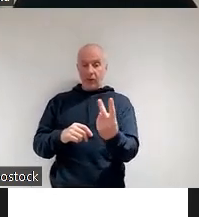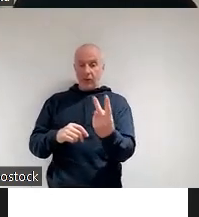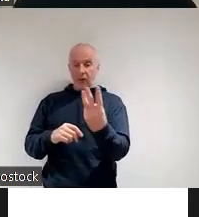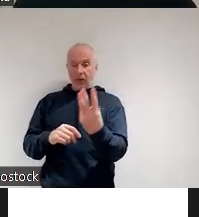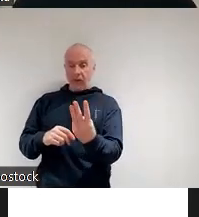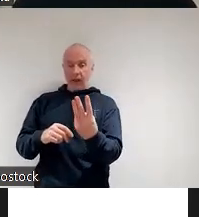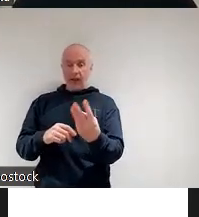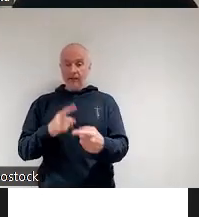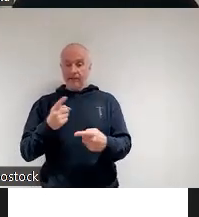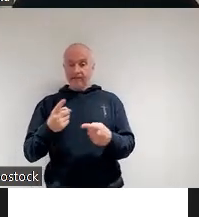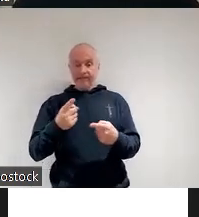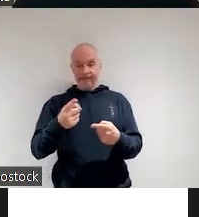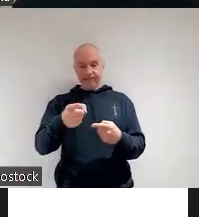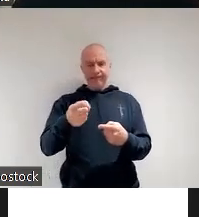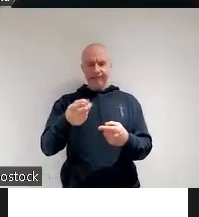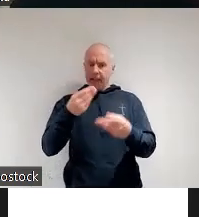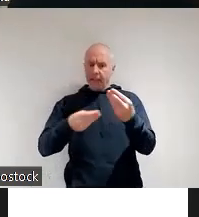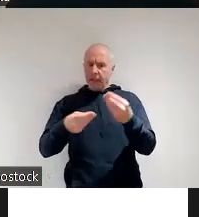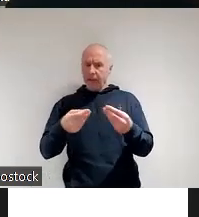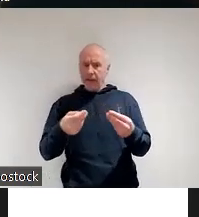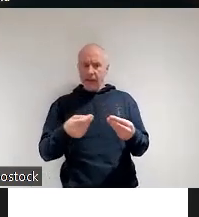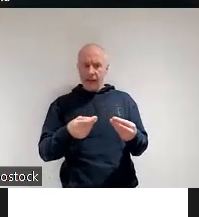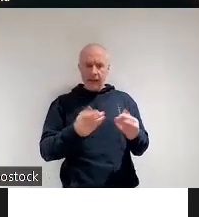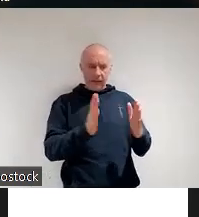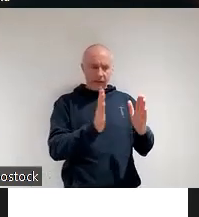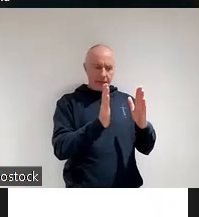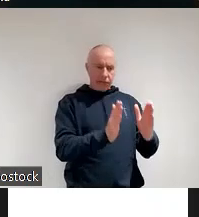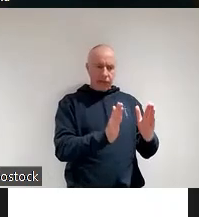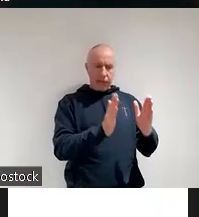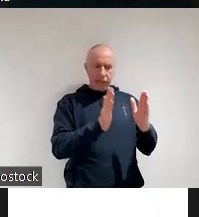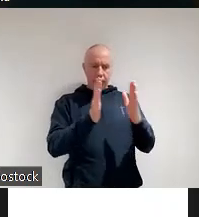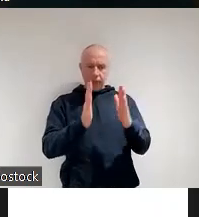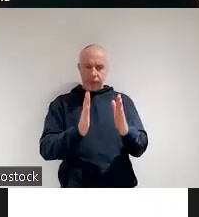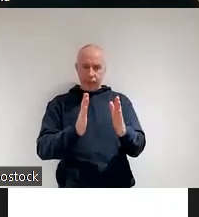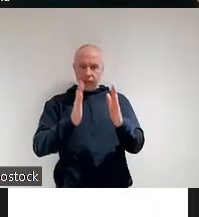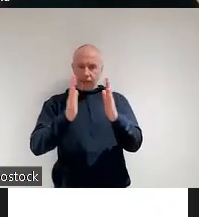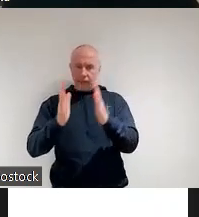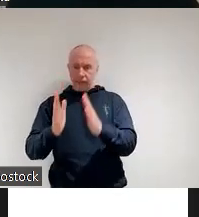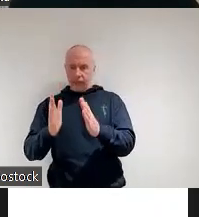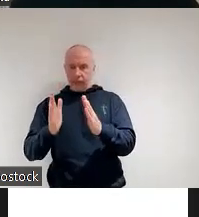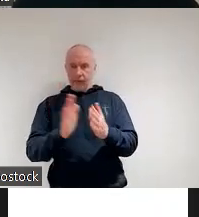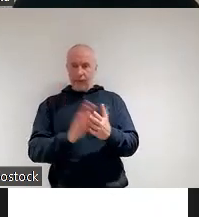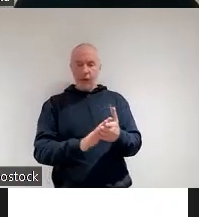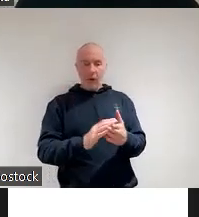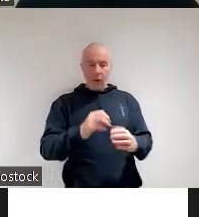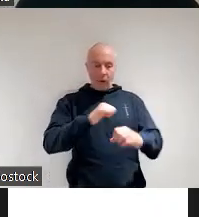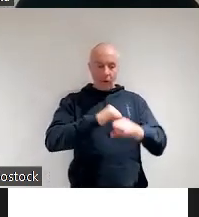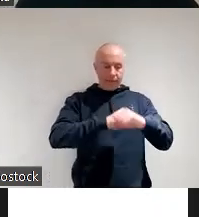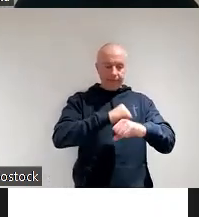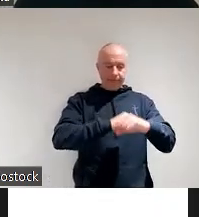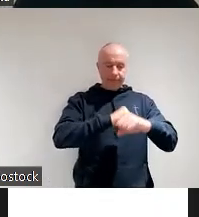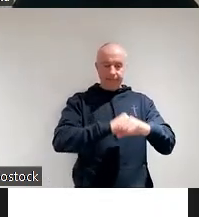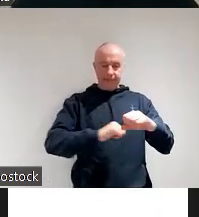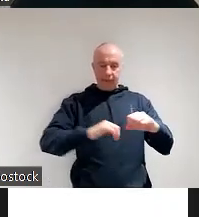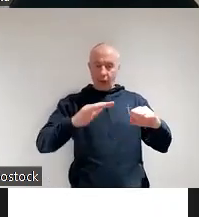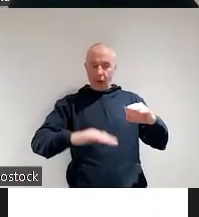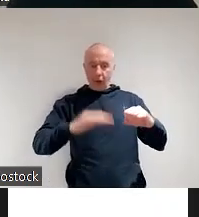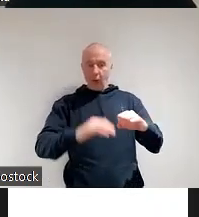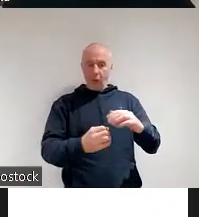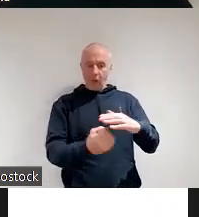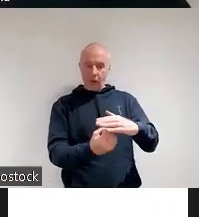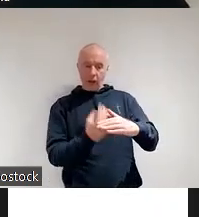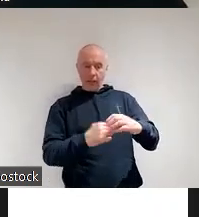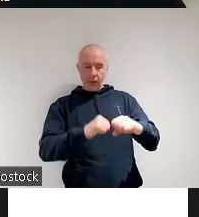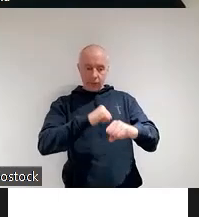how electrical vehicles has been evolving from the ICE vehicle, the internal combustion engine vehicle, gradually moving into a